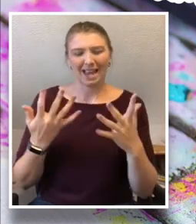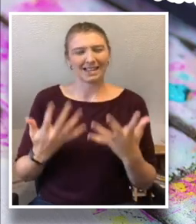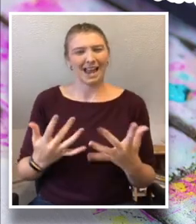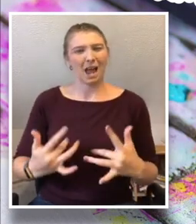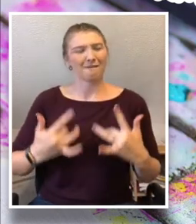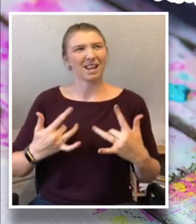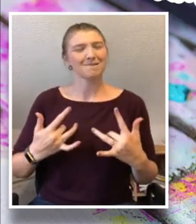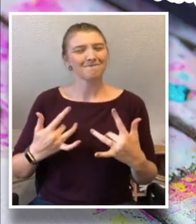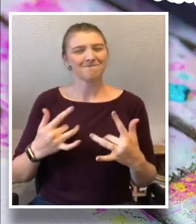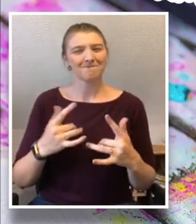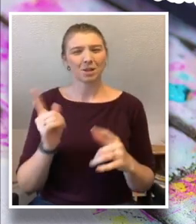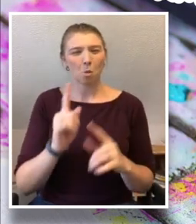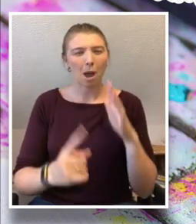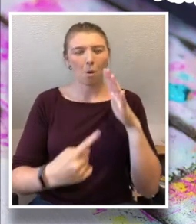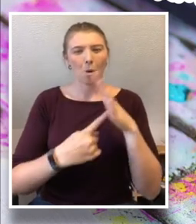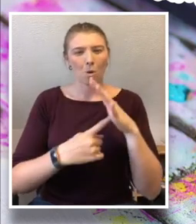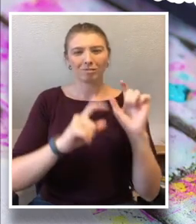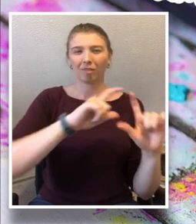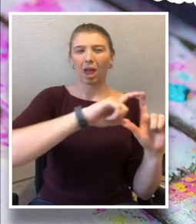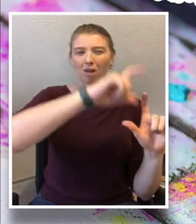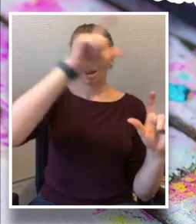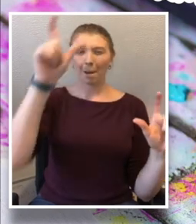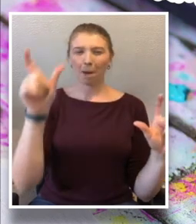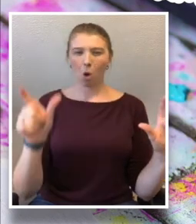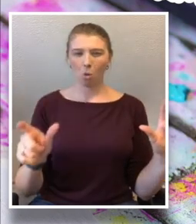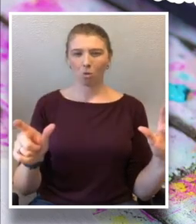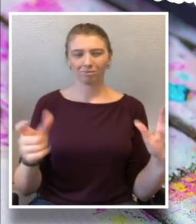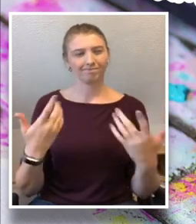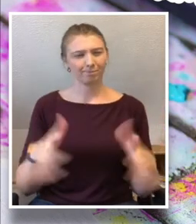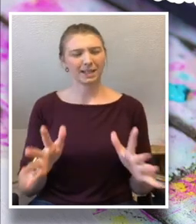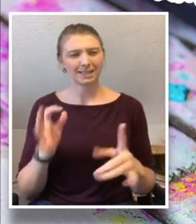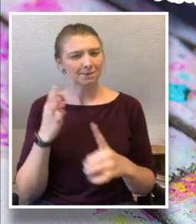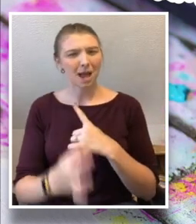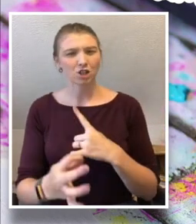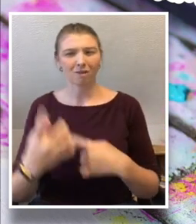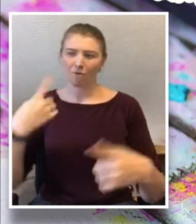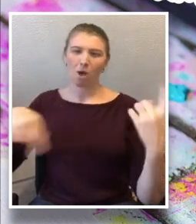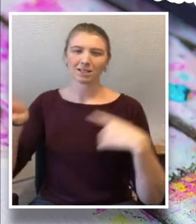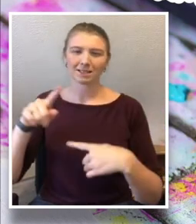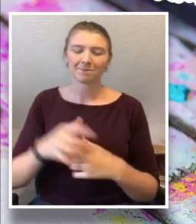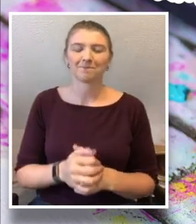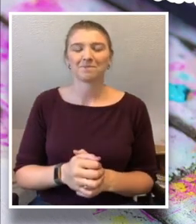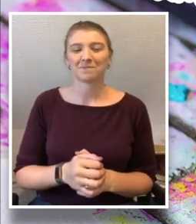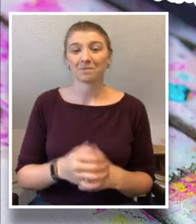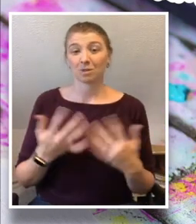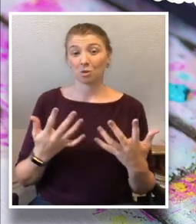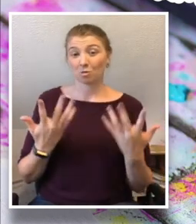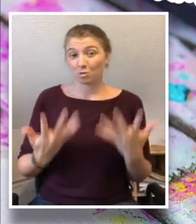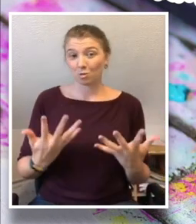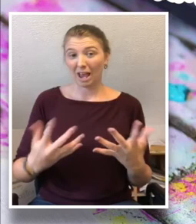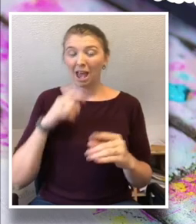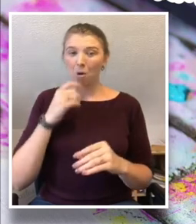rainbow has been really key, it's been quite iconic, actually. What we're going to do today is we are going to make